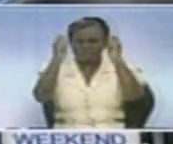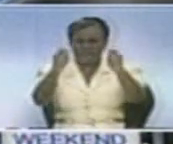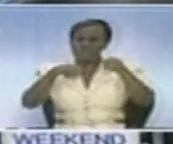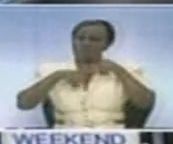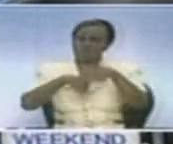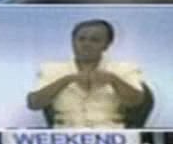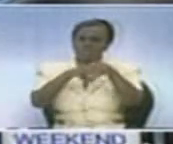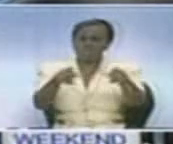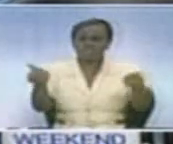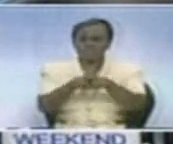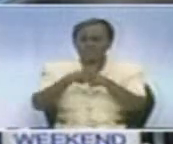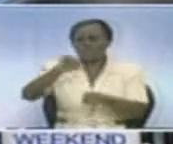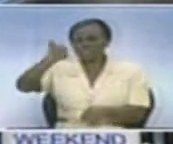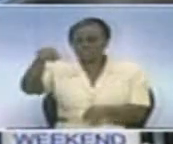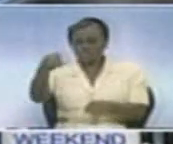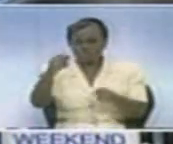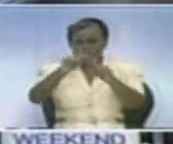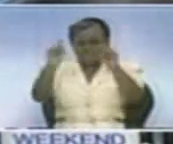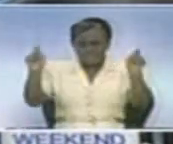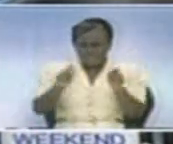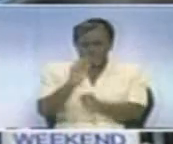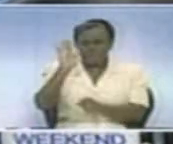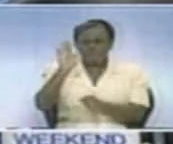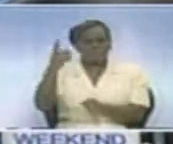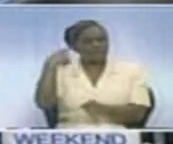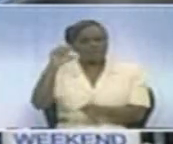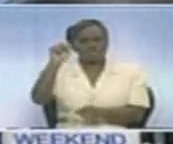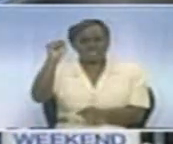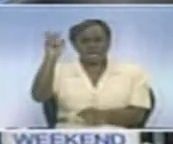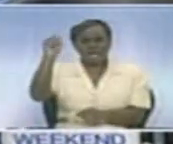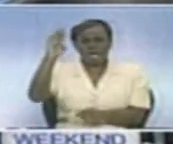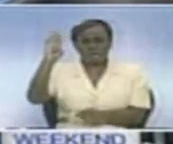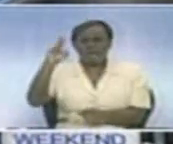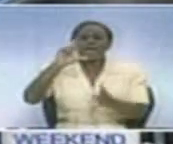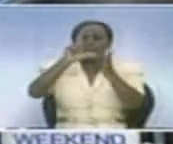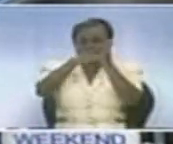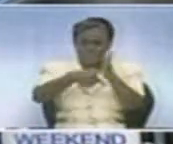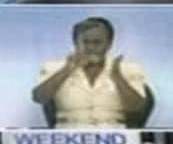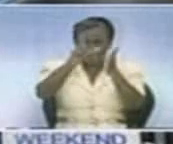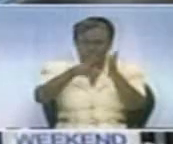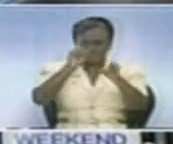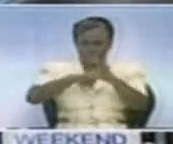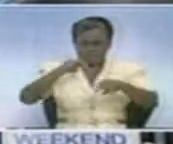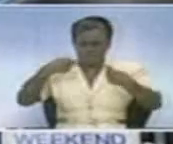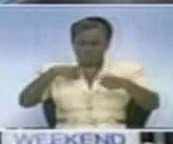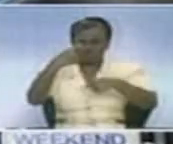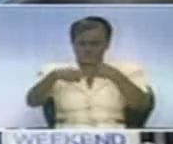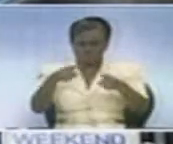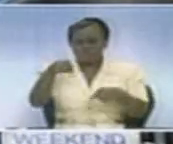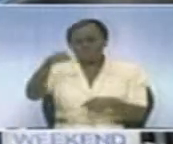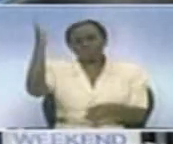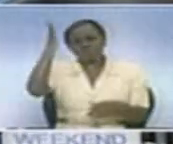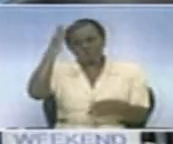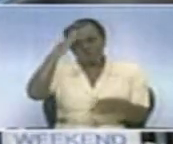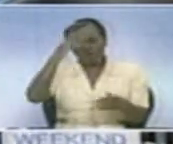and Joshua Kemboi and his team will be here for the Samba Buzz chat a little bit later on in this bulletin. But as you know, it's